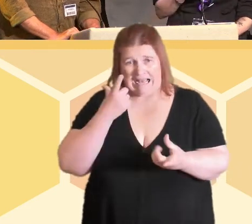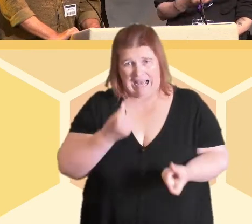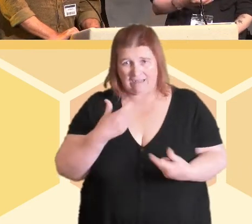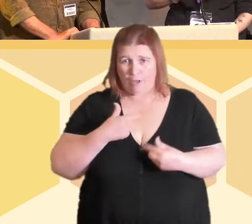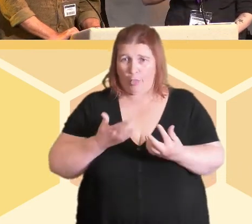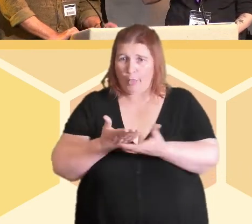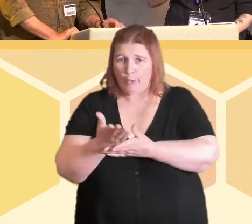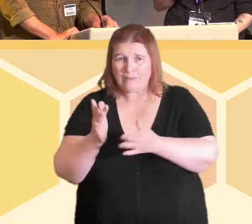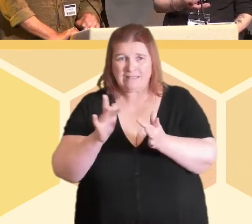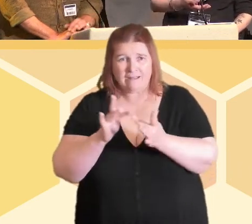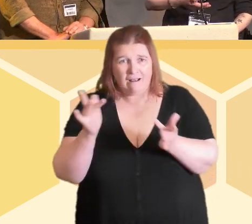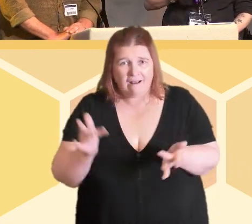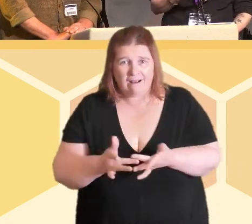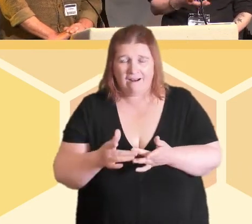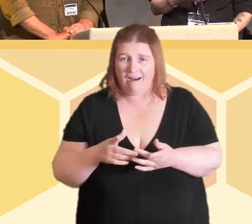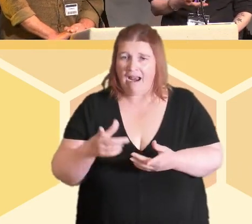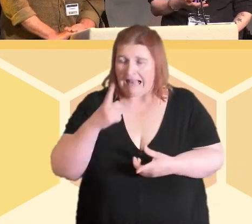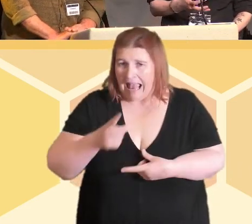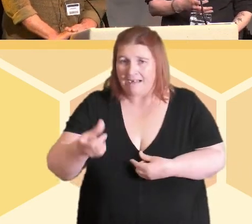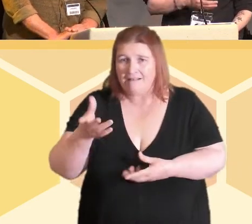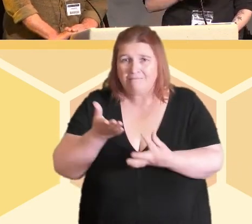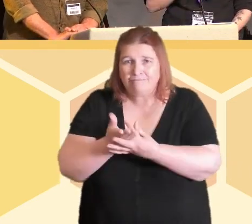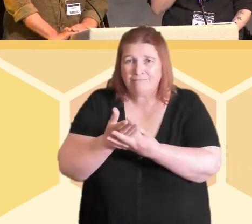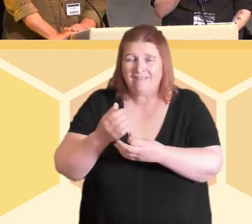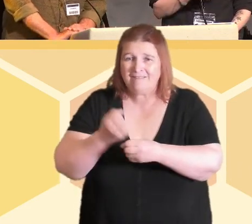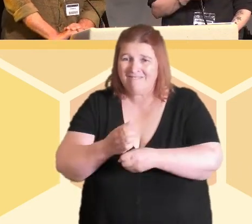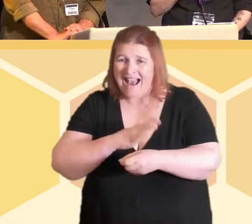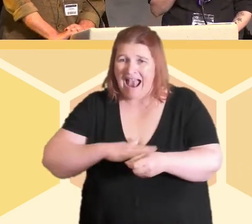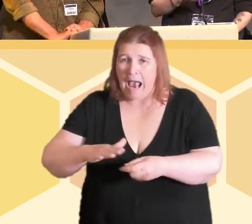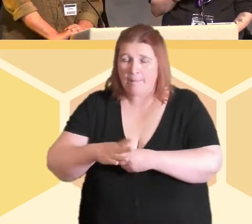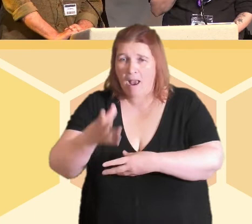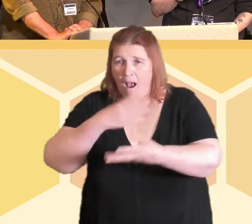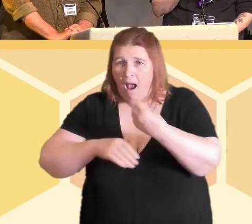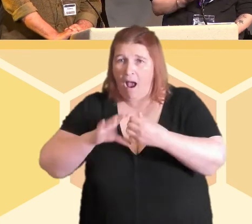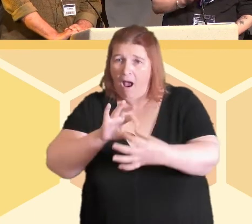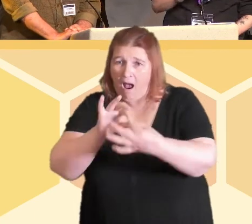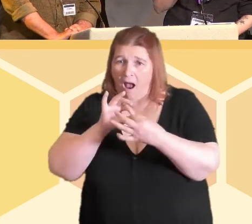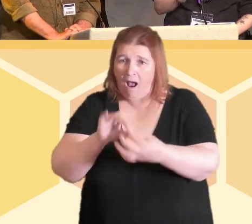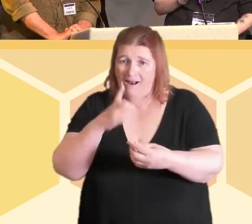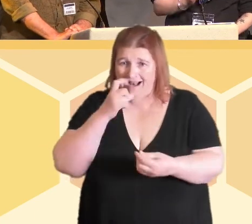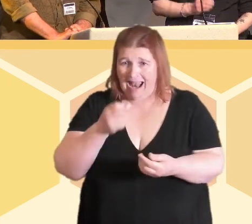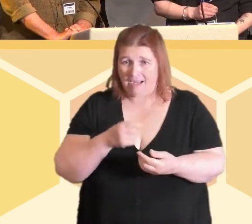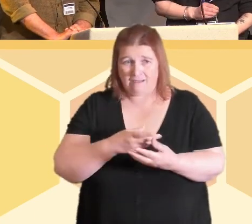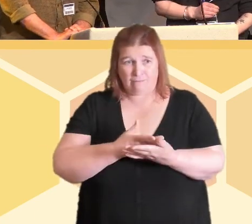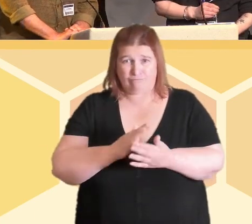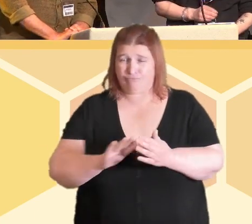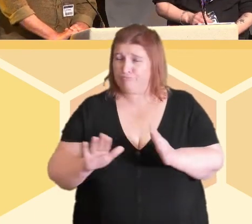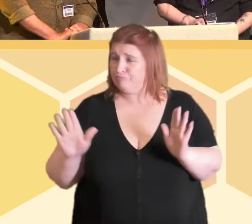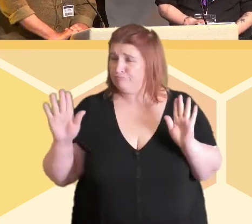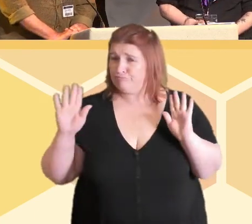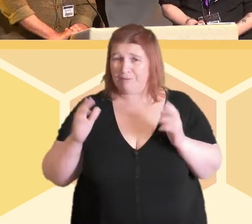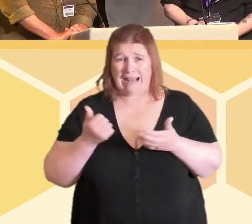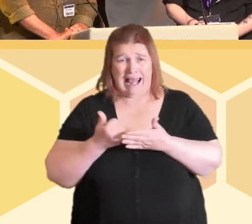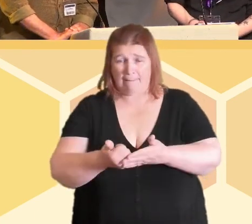and participate in fellowship with the church family has never, ever been experienced to this level before.